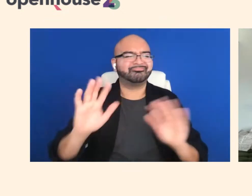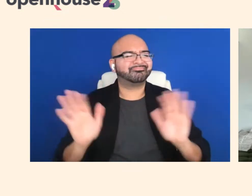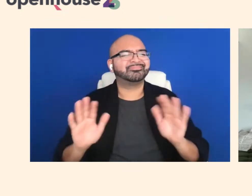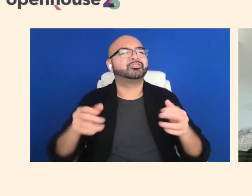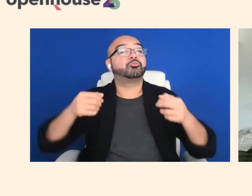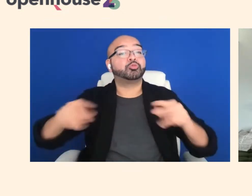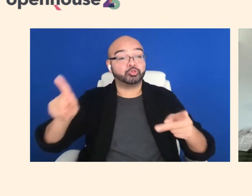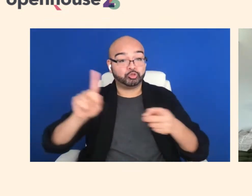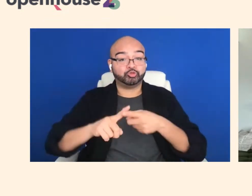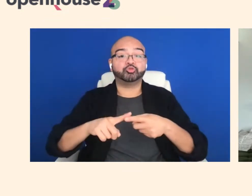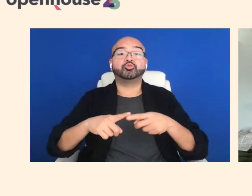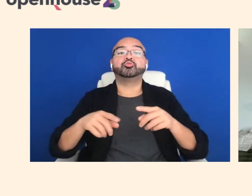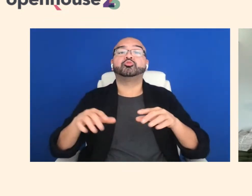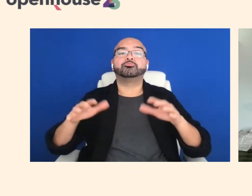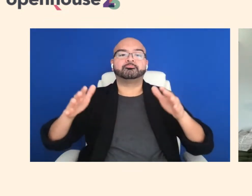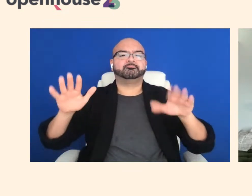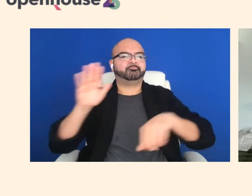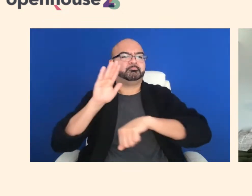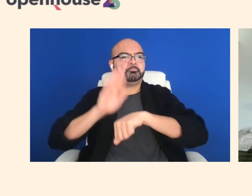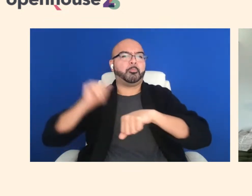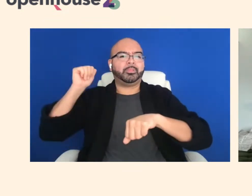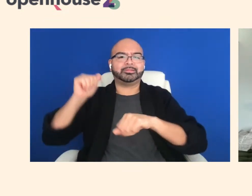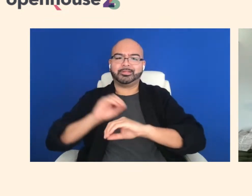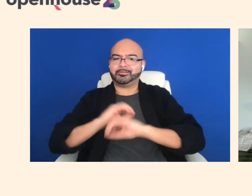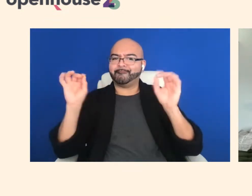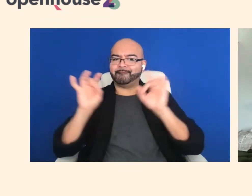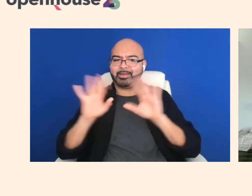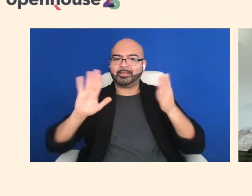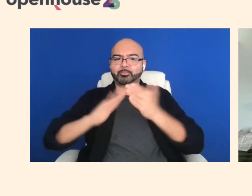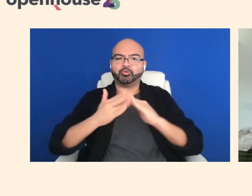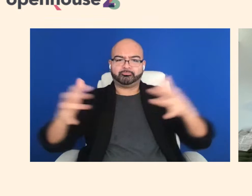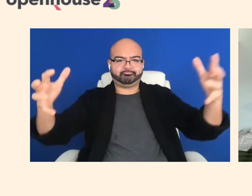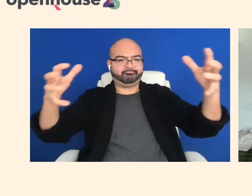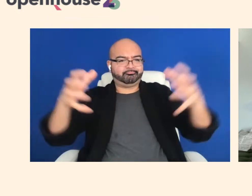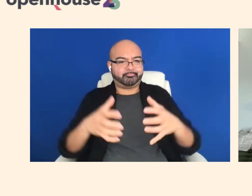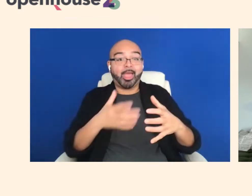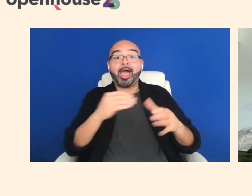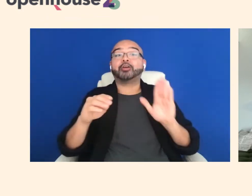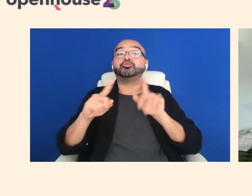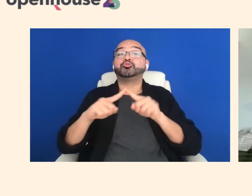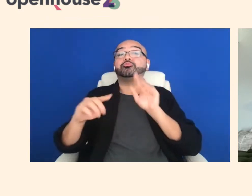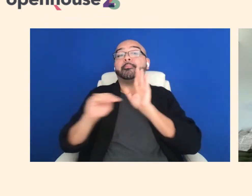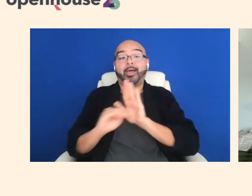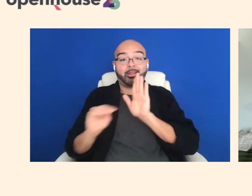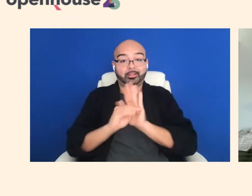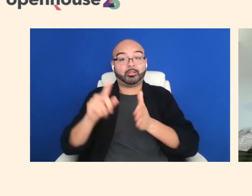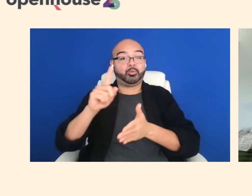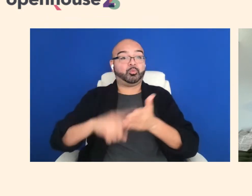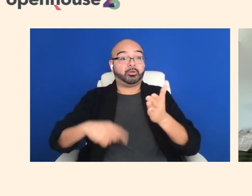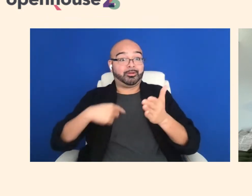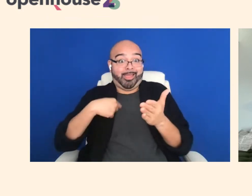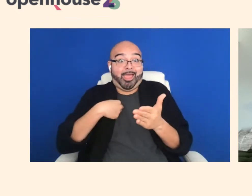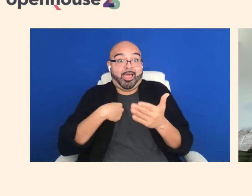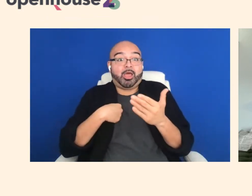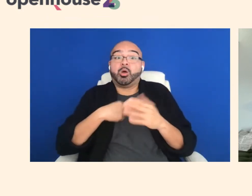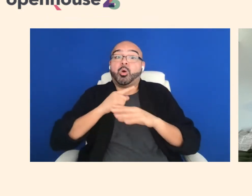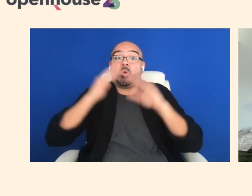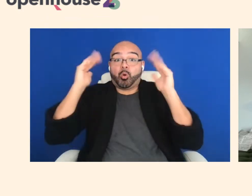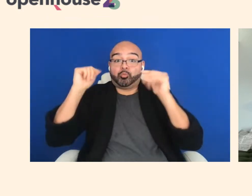a nonviolent community and to model what I would have hoped to receive from